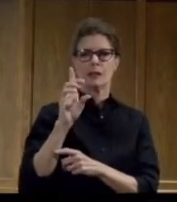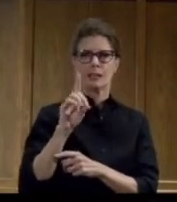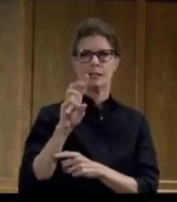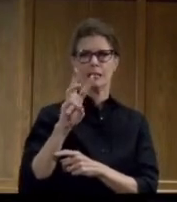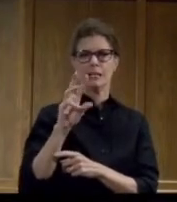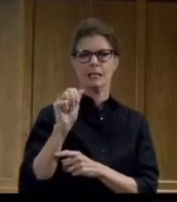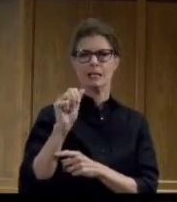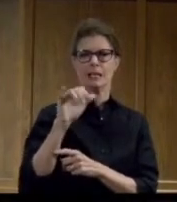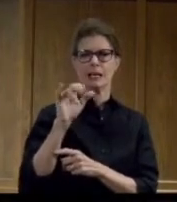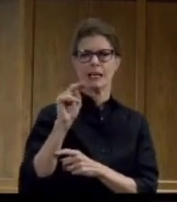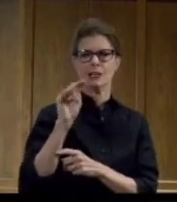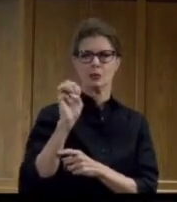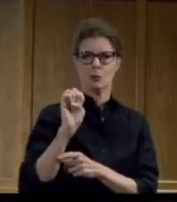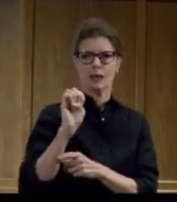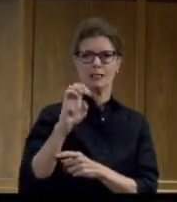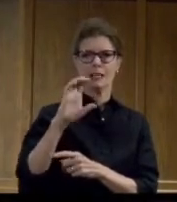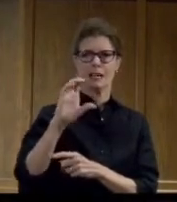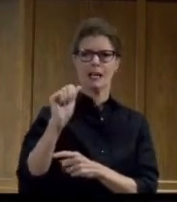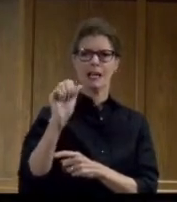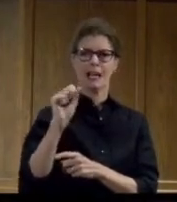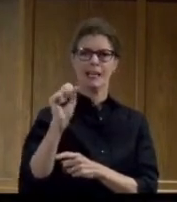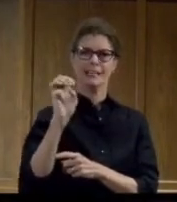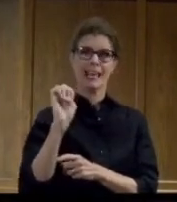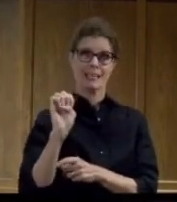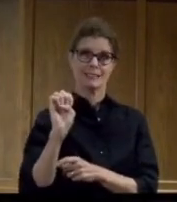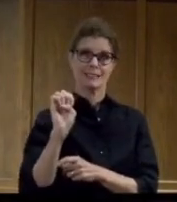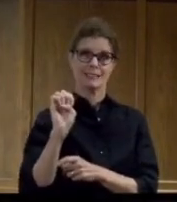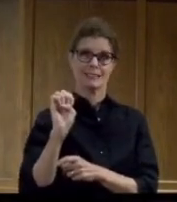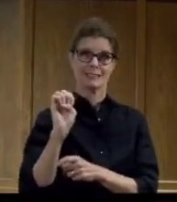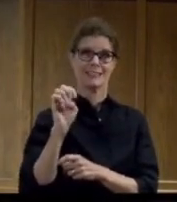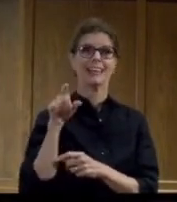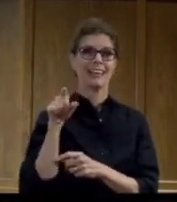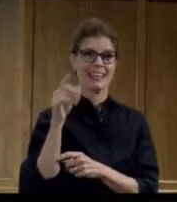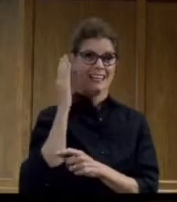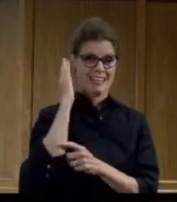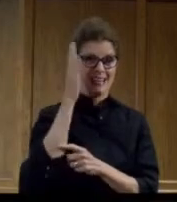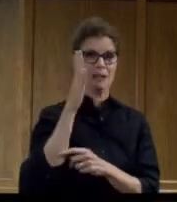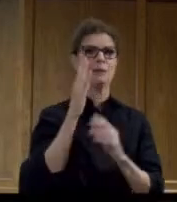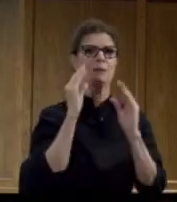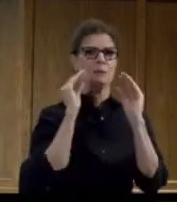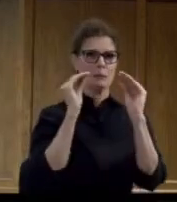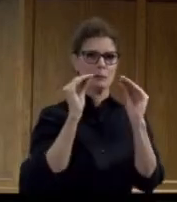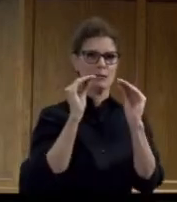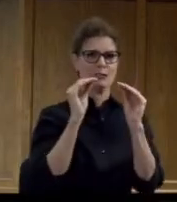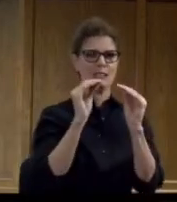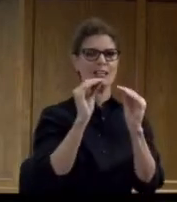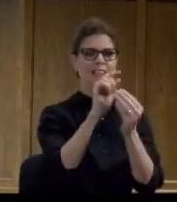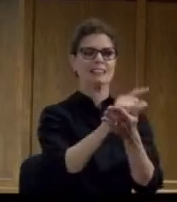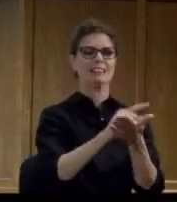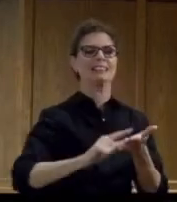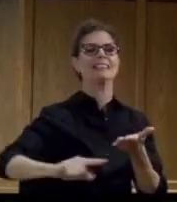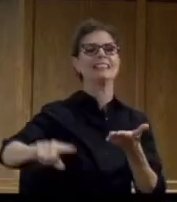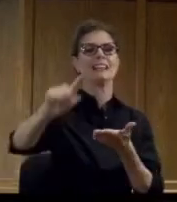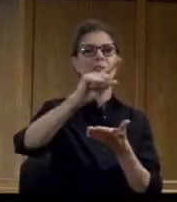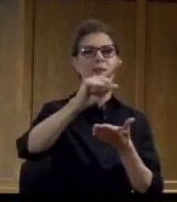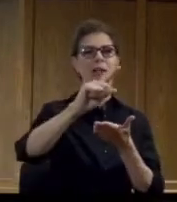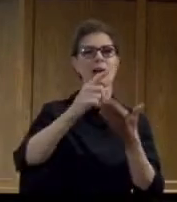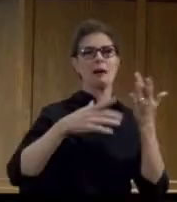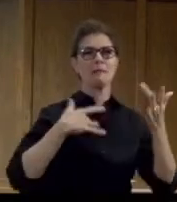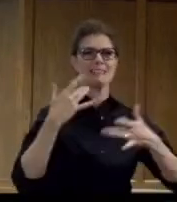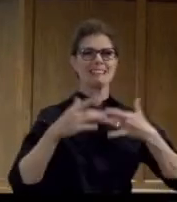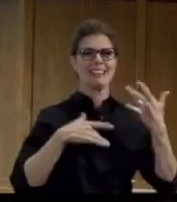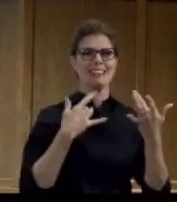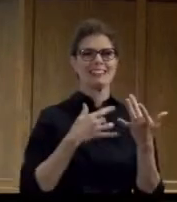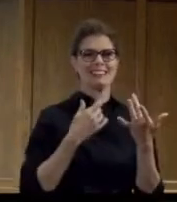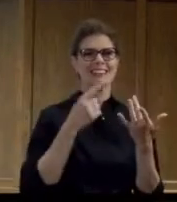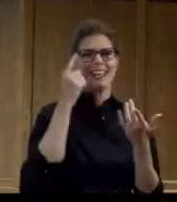Northeast Church of Christ in Oklahoma City, he's going to be delivering the message next week, and I'm super excited that he'll be here, and I think you'll be really blessed to